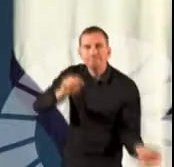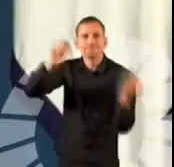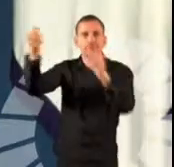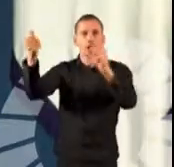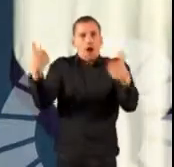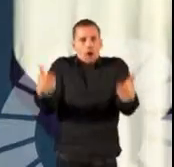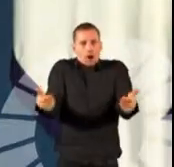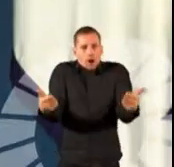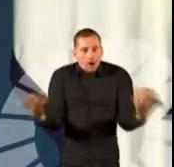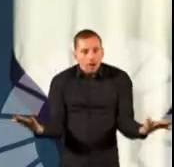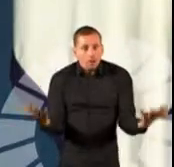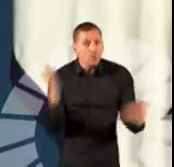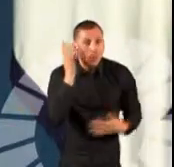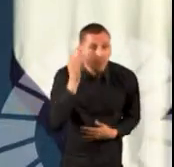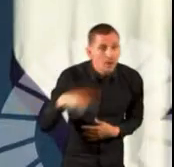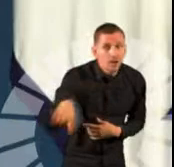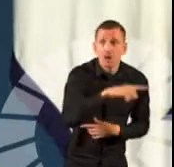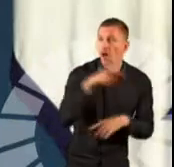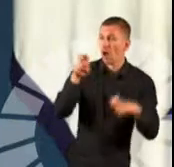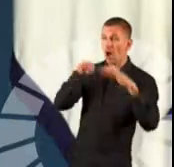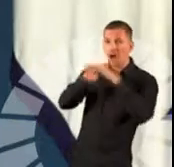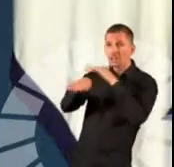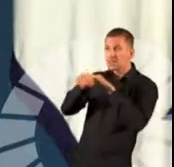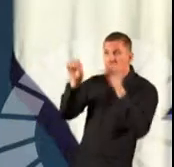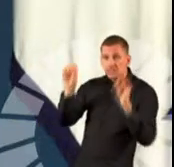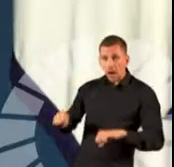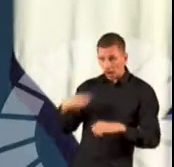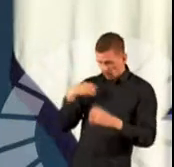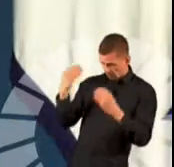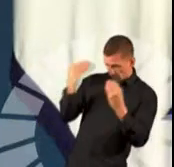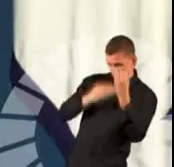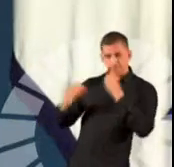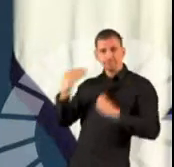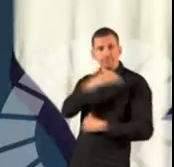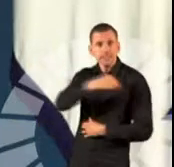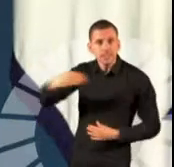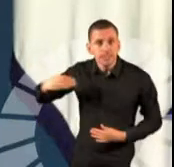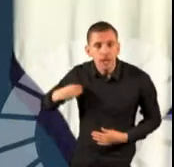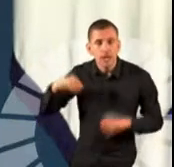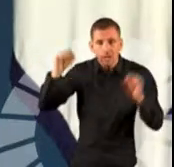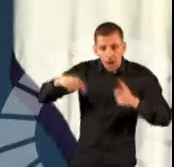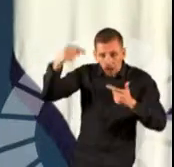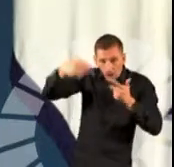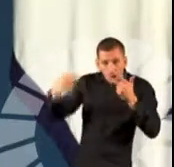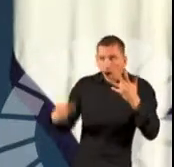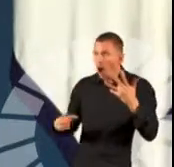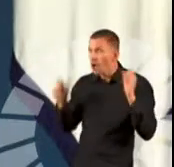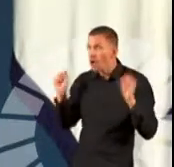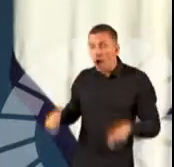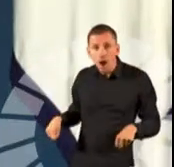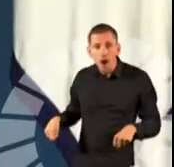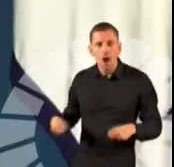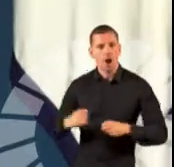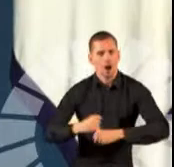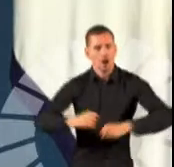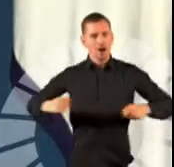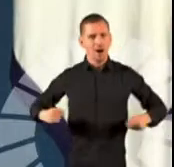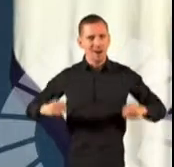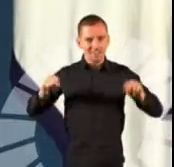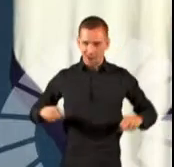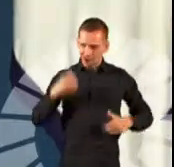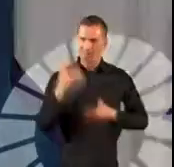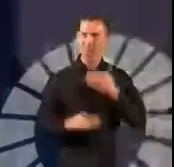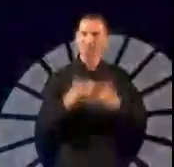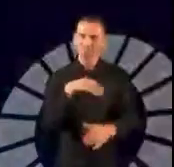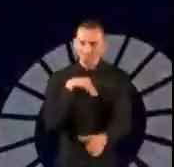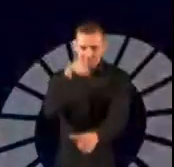can participate more fully, and our democracy grows stronger. When women live free from